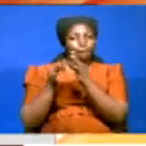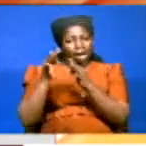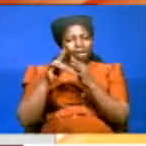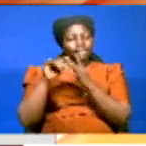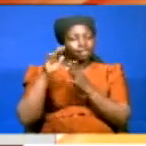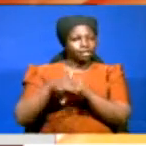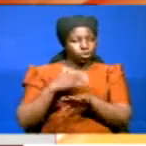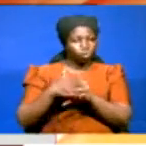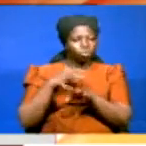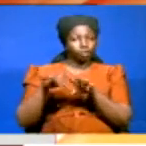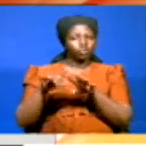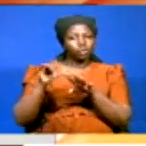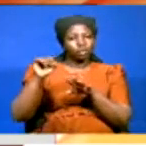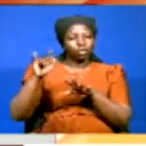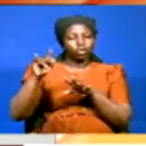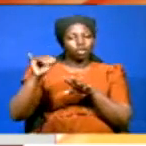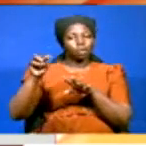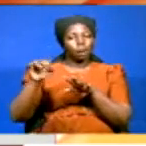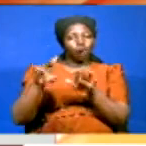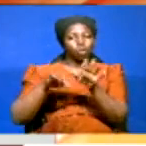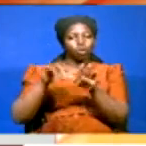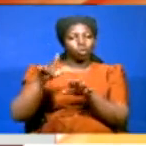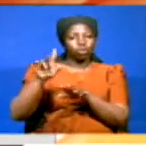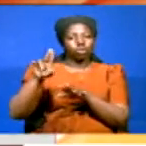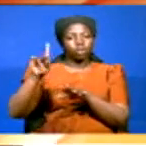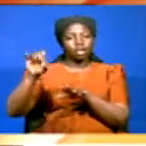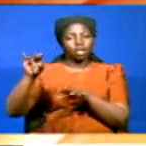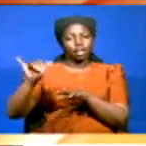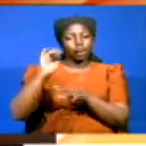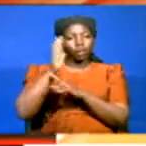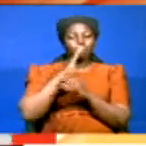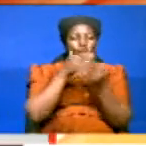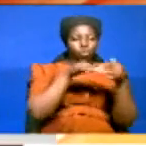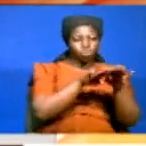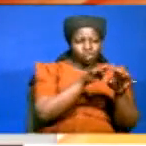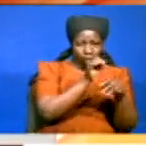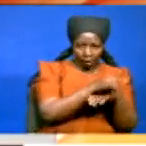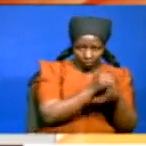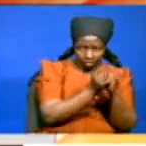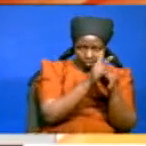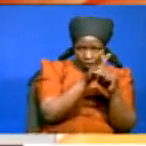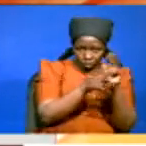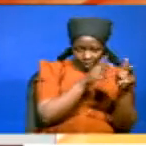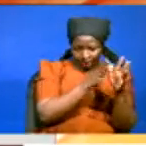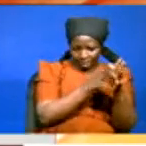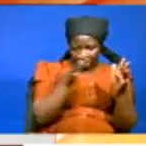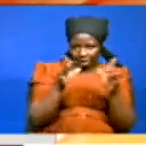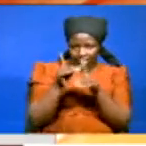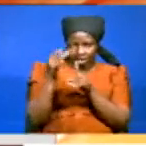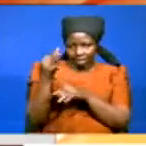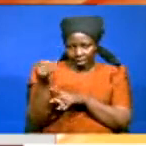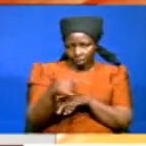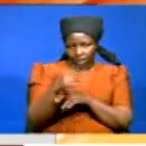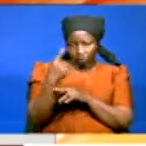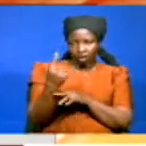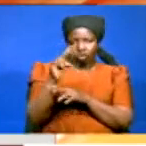Limuru and Lukenya in Kitengela will be closed between December 22nd and January 3rd, 2023.